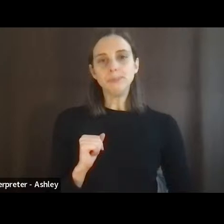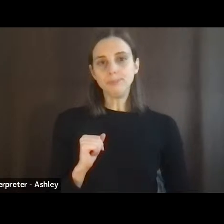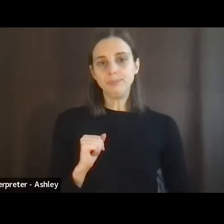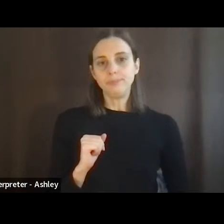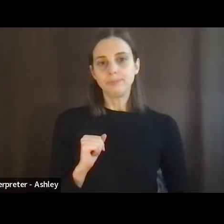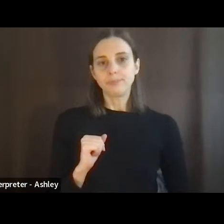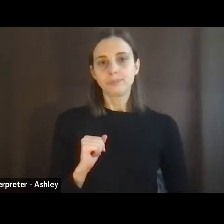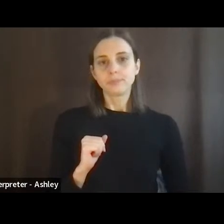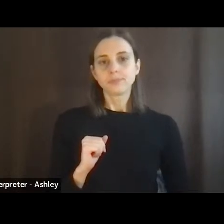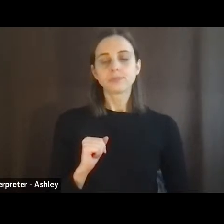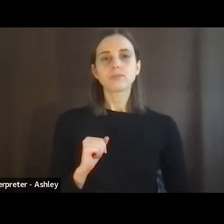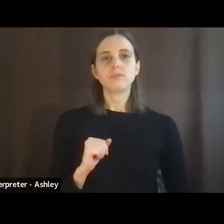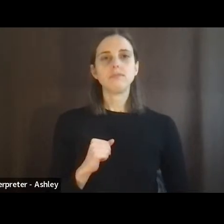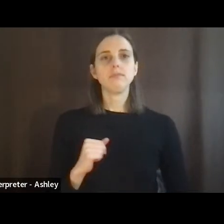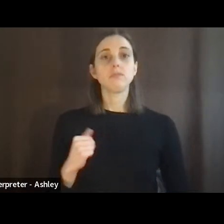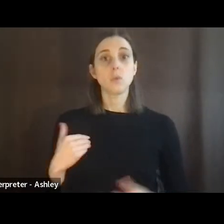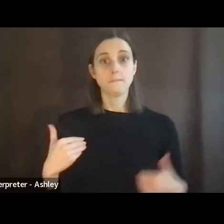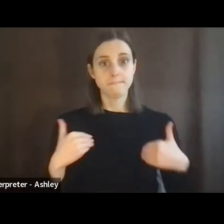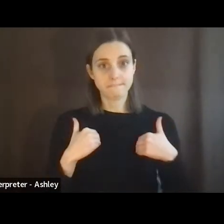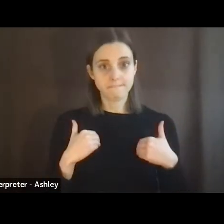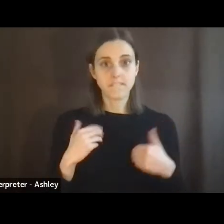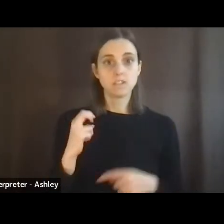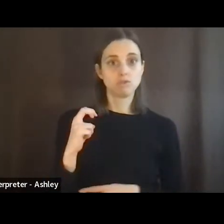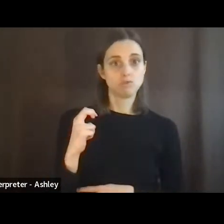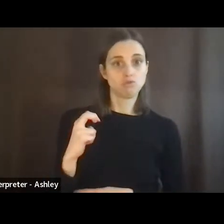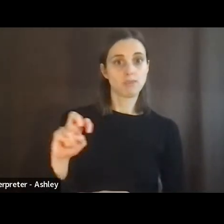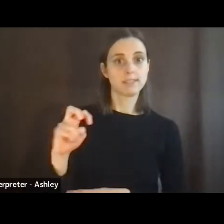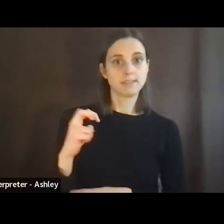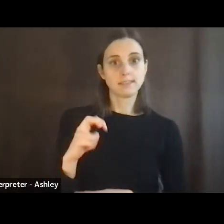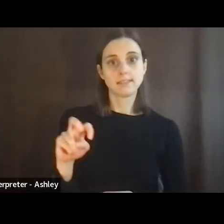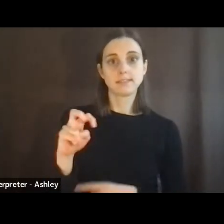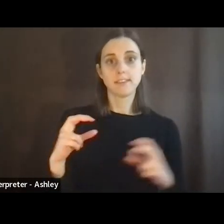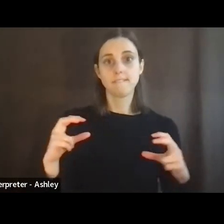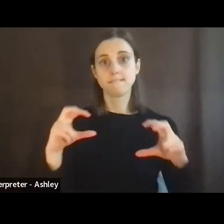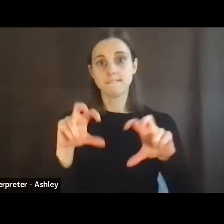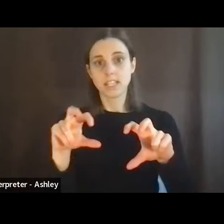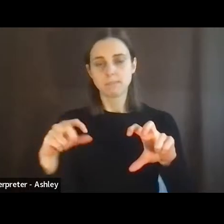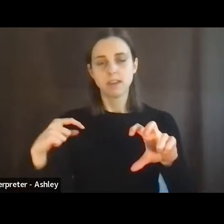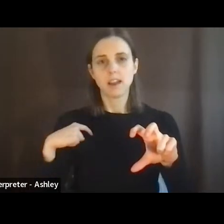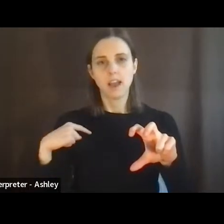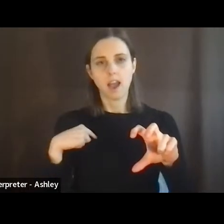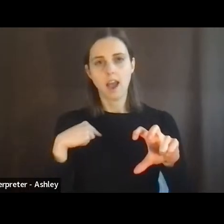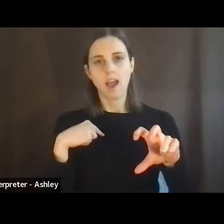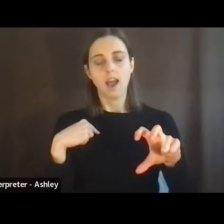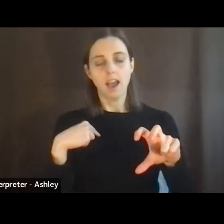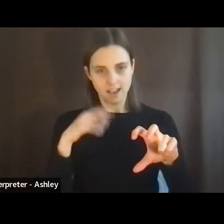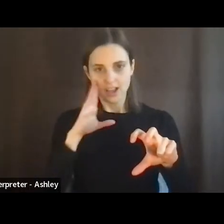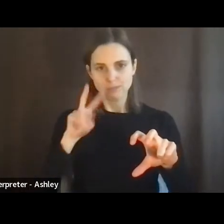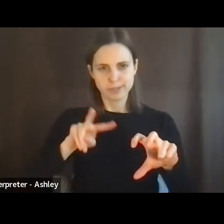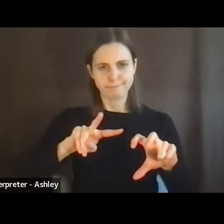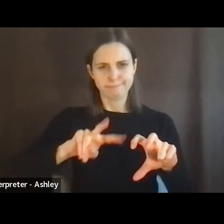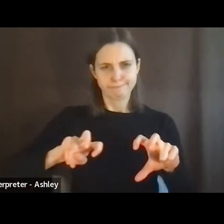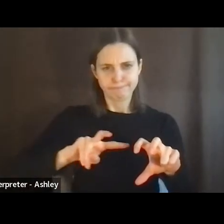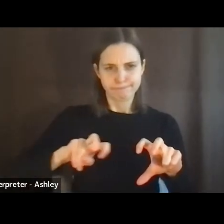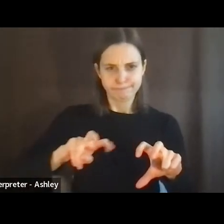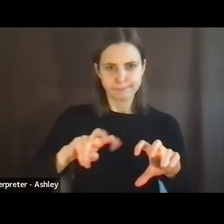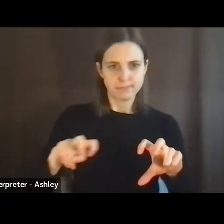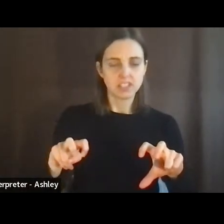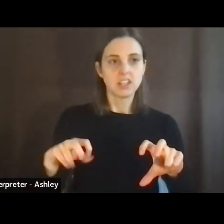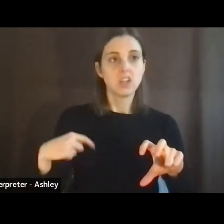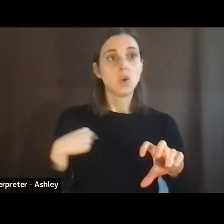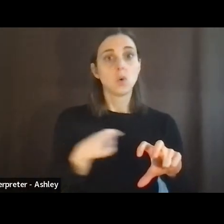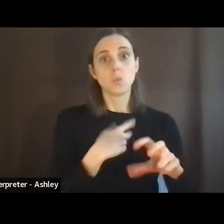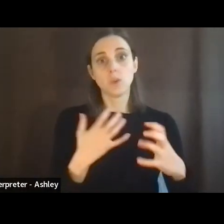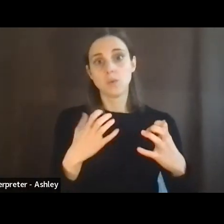transit investment and we sort of forecast to the future, which in this case is 2045. The